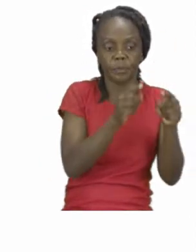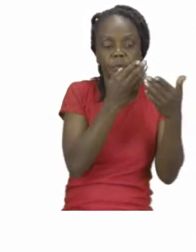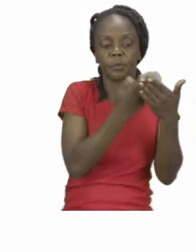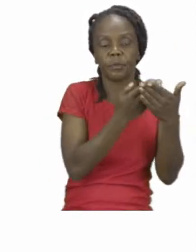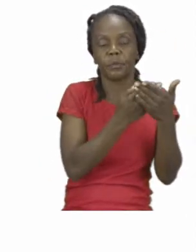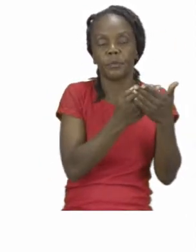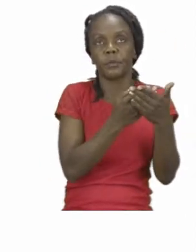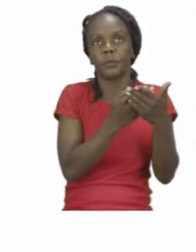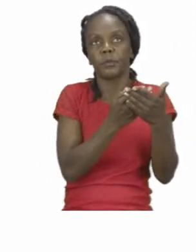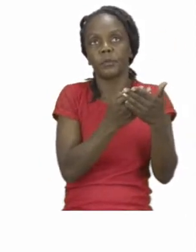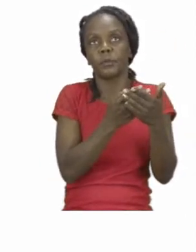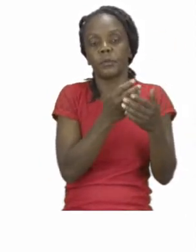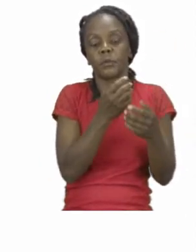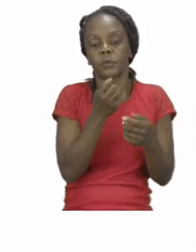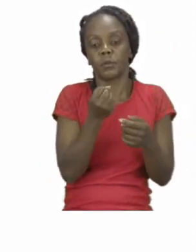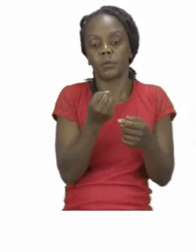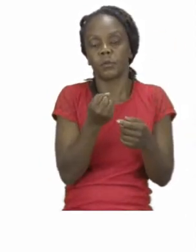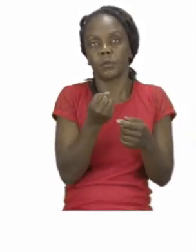Sister.